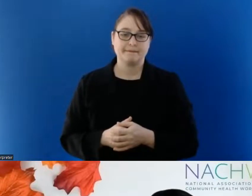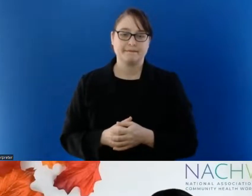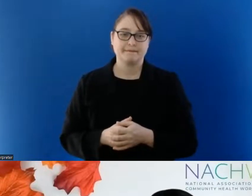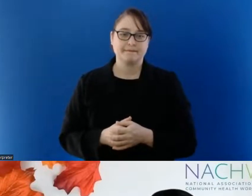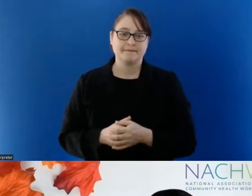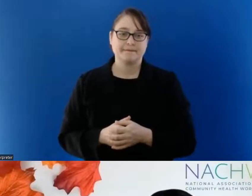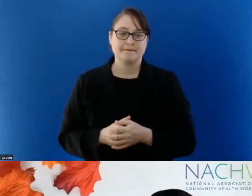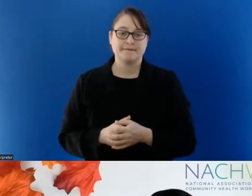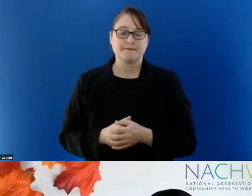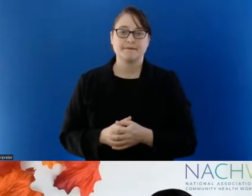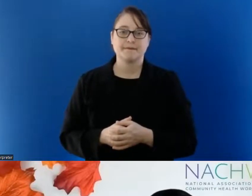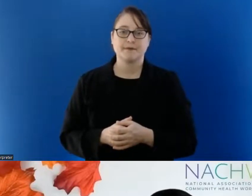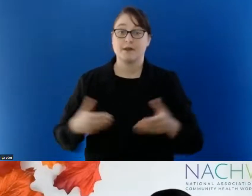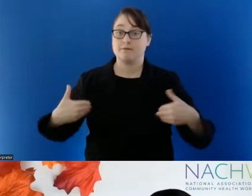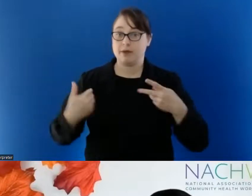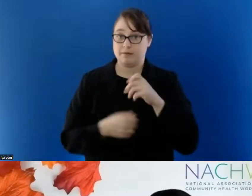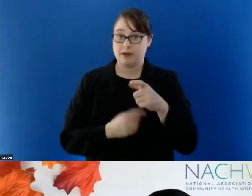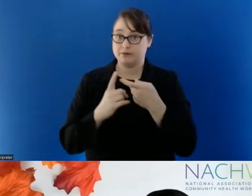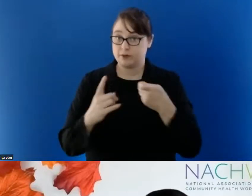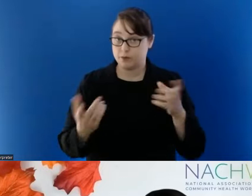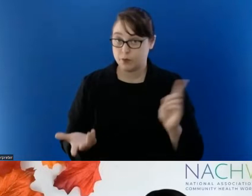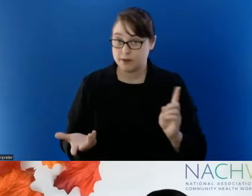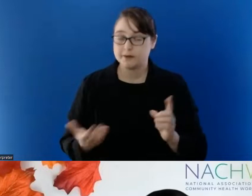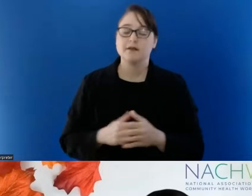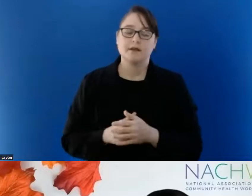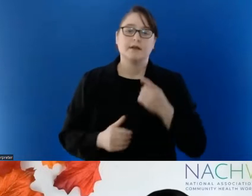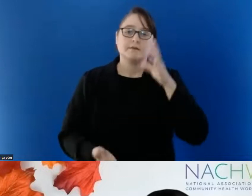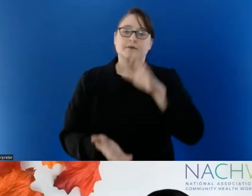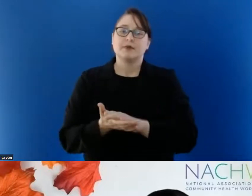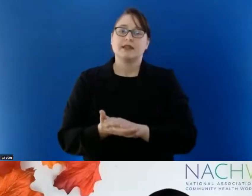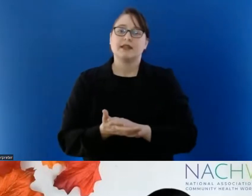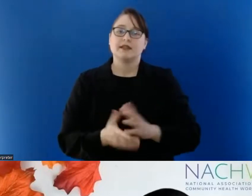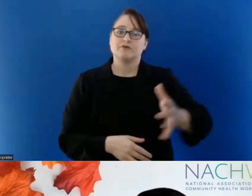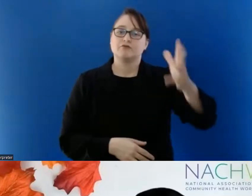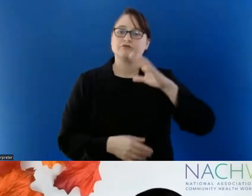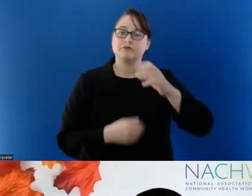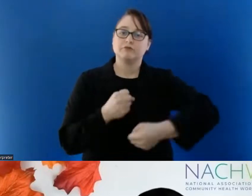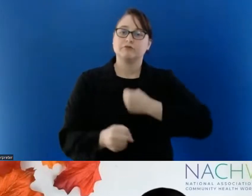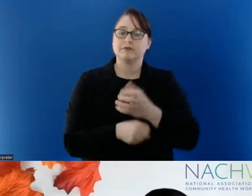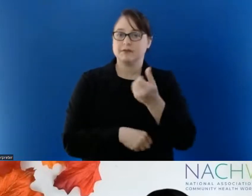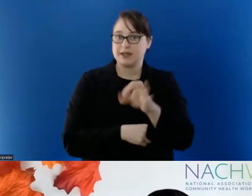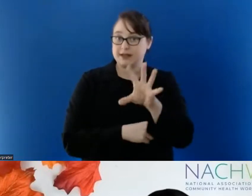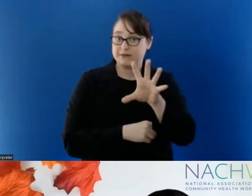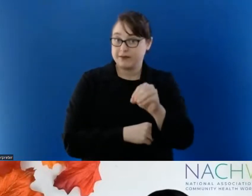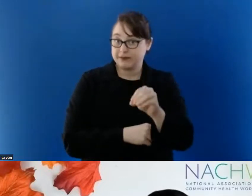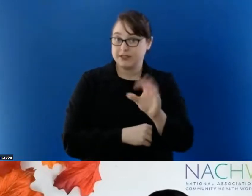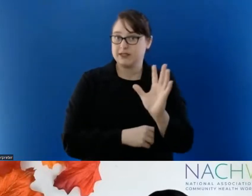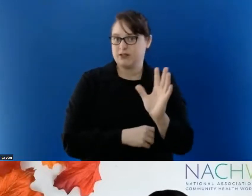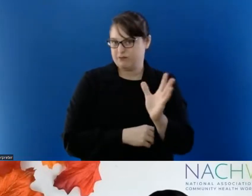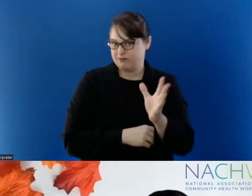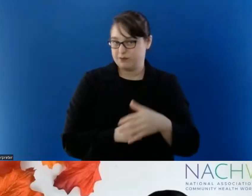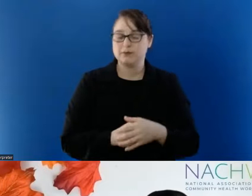So the origins of monkeypox. So the monkeypox, I believe it was in the 1950s. It first appeared in monkeys that were part of